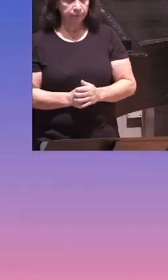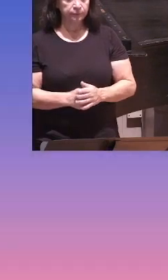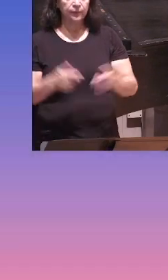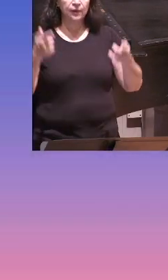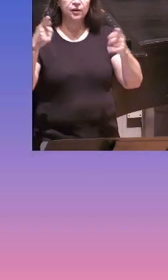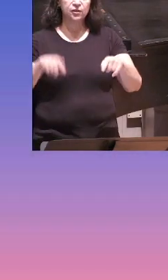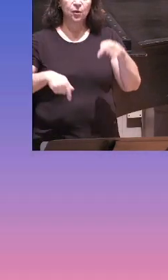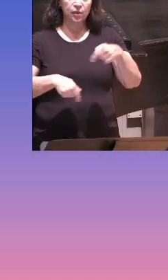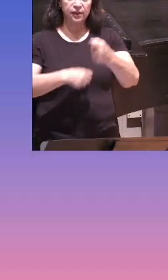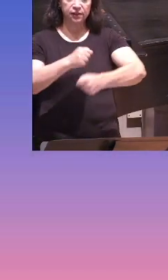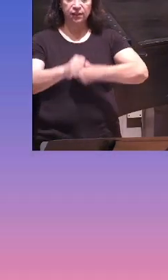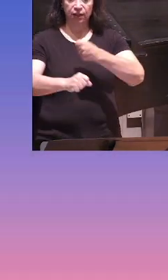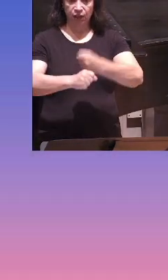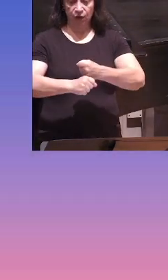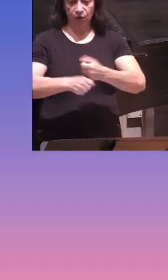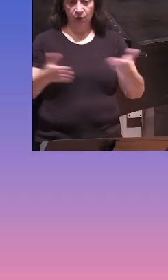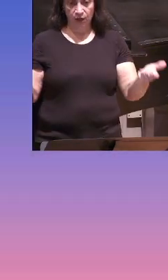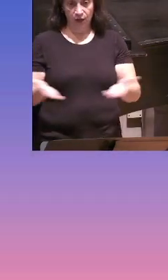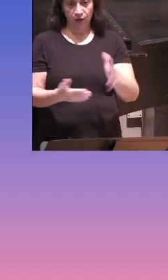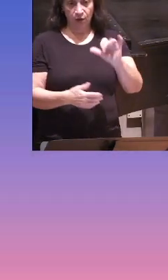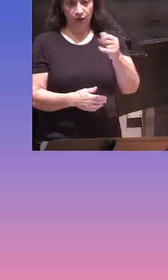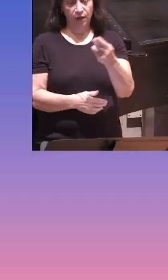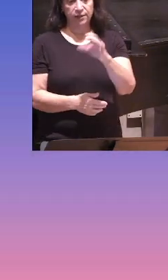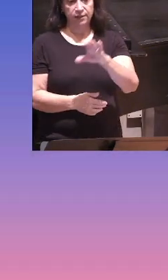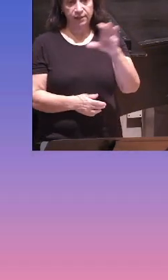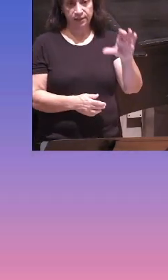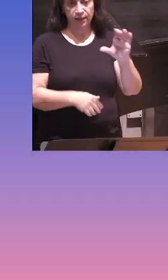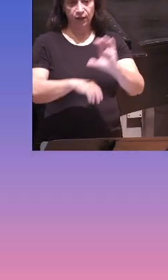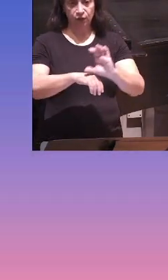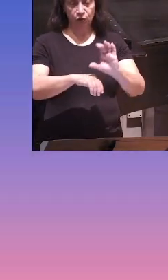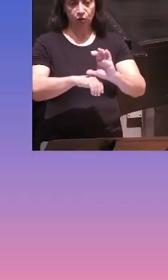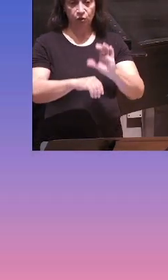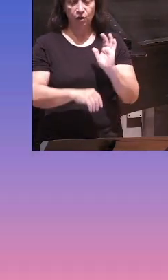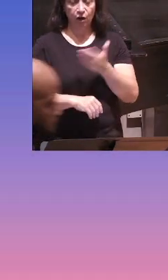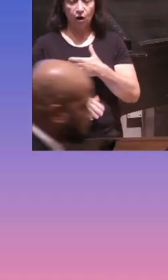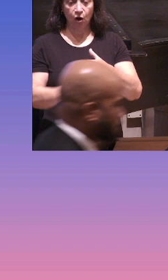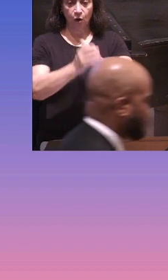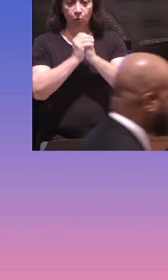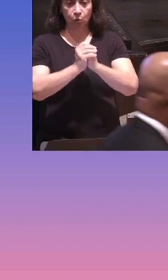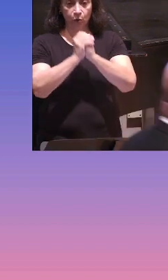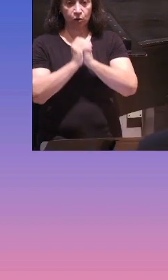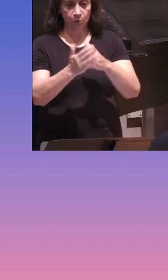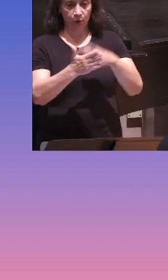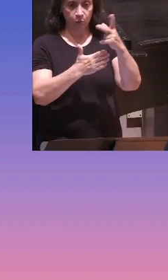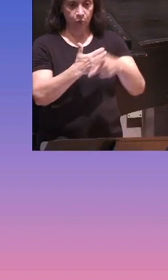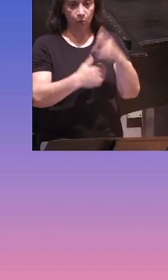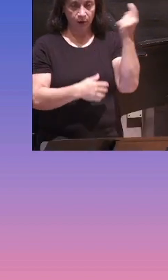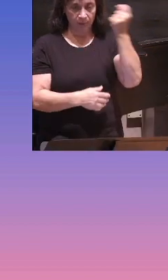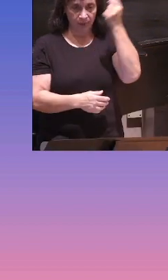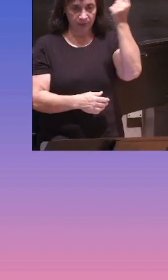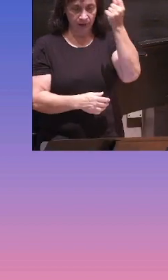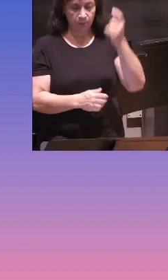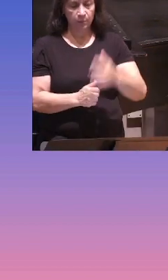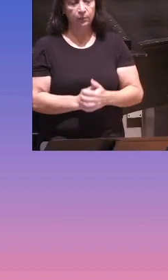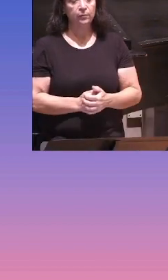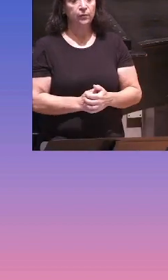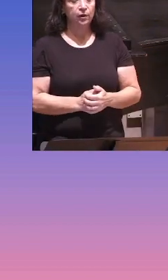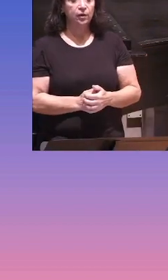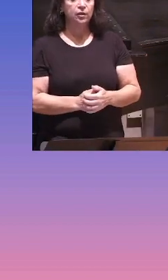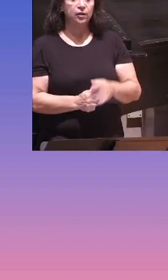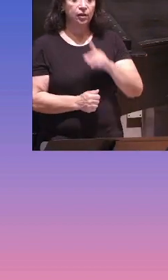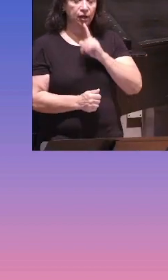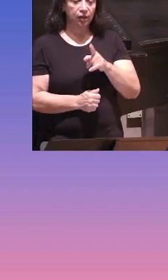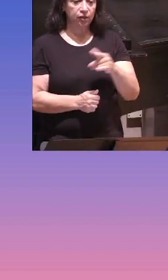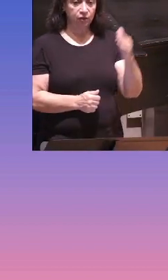So this year, here at Asylum Hill Congregational Church, our worship and program theme is to